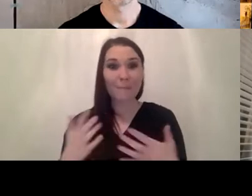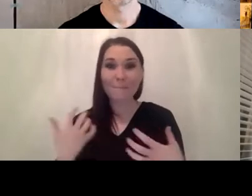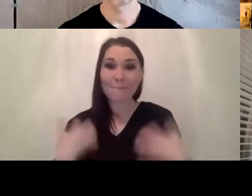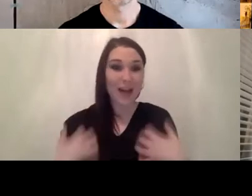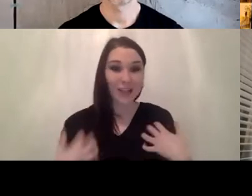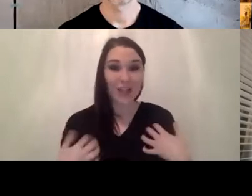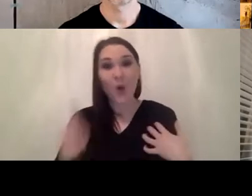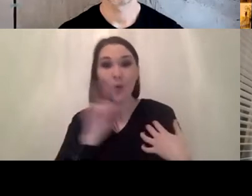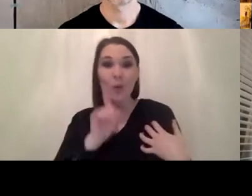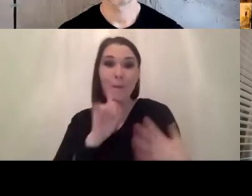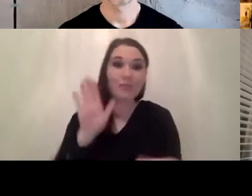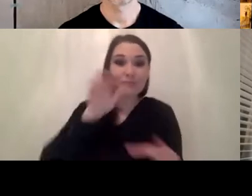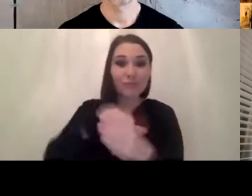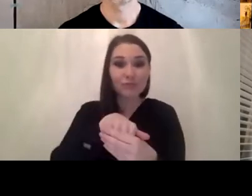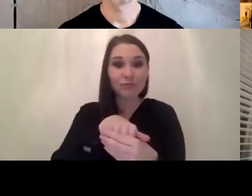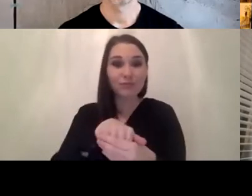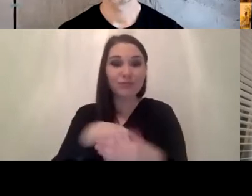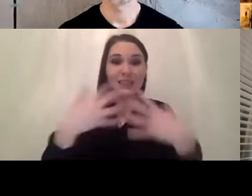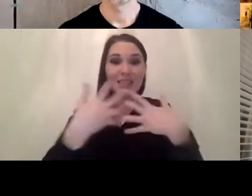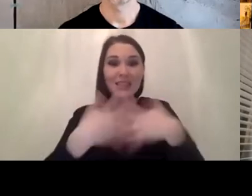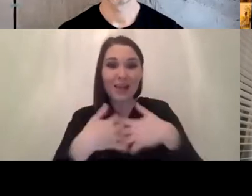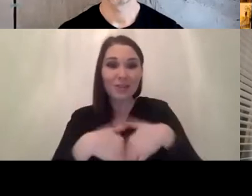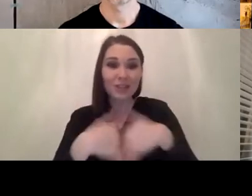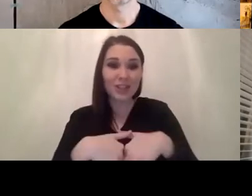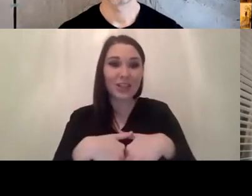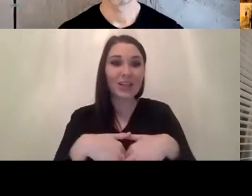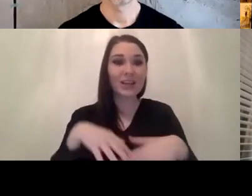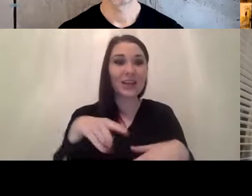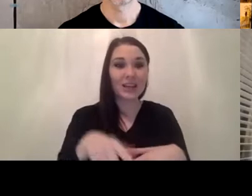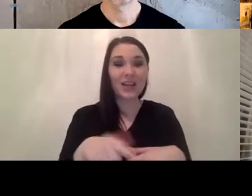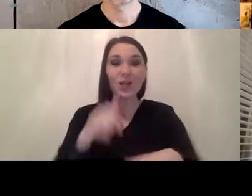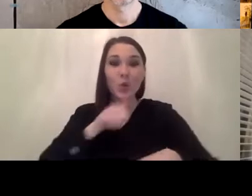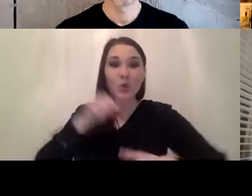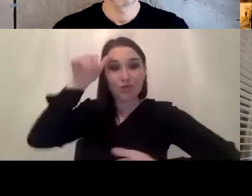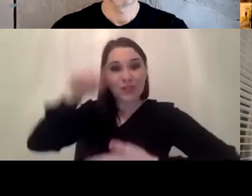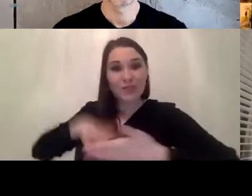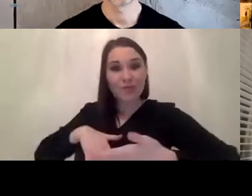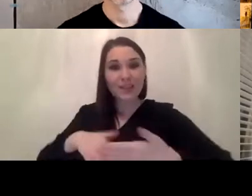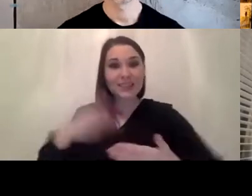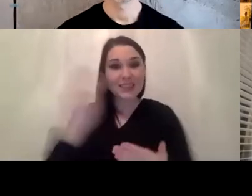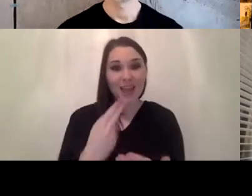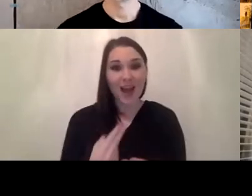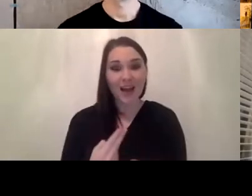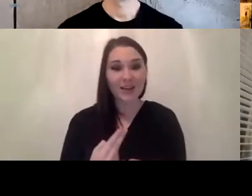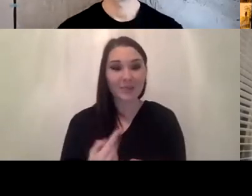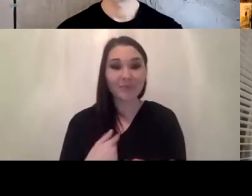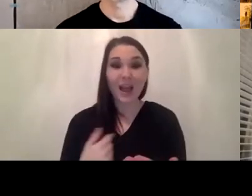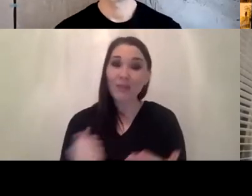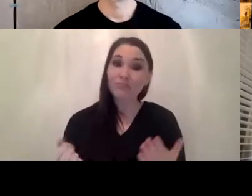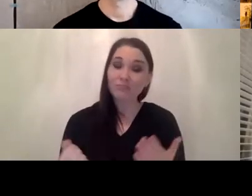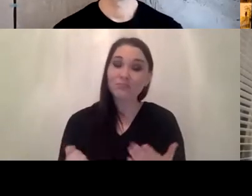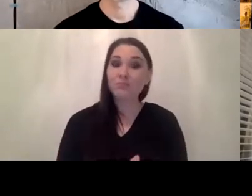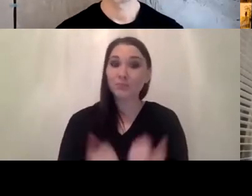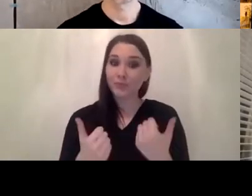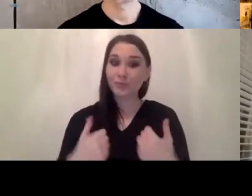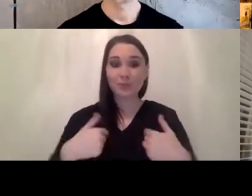women into tech, particularly in the areas of user experience design. I've been fortunate enough to speak at